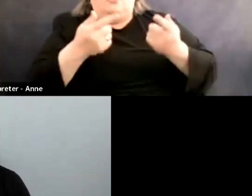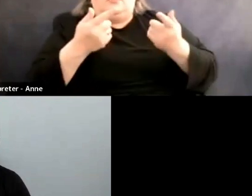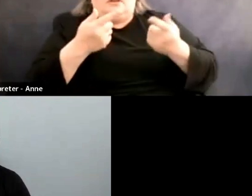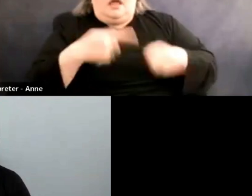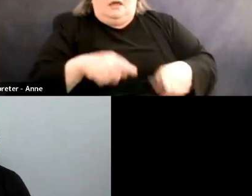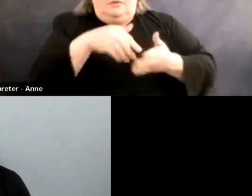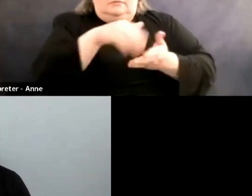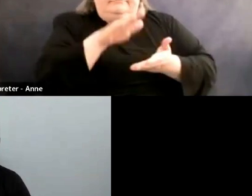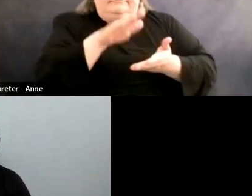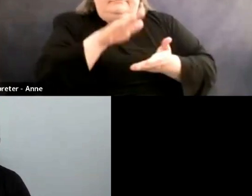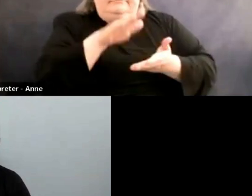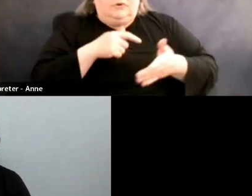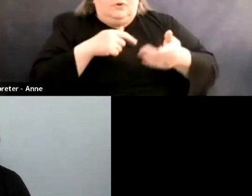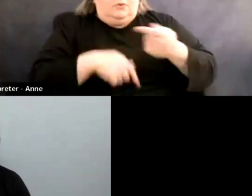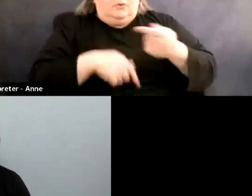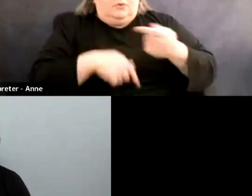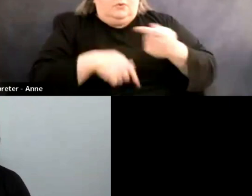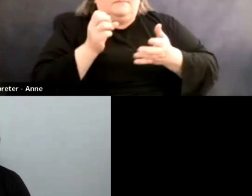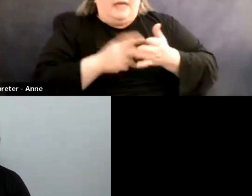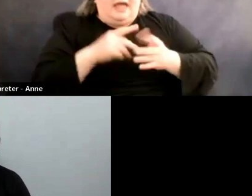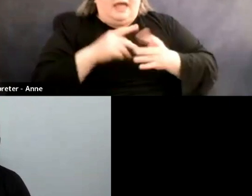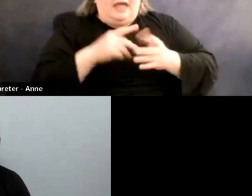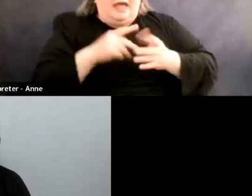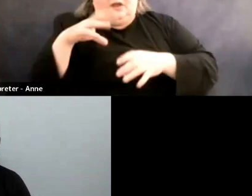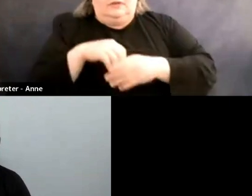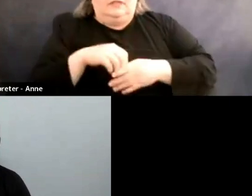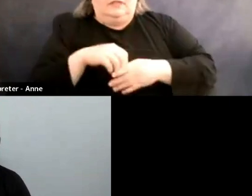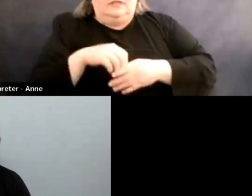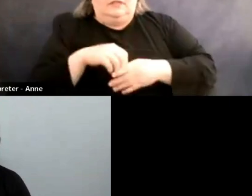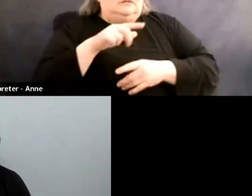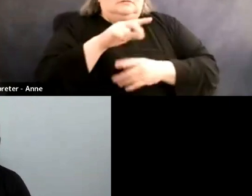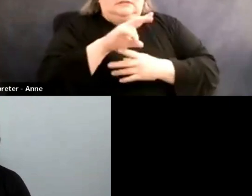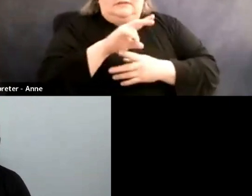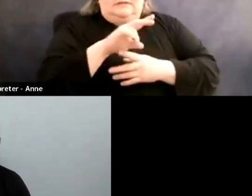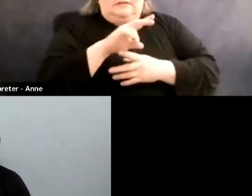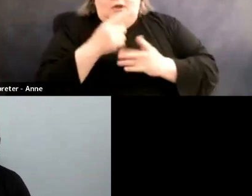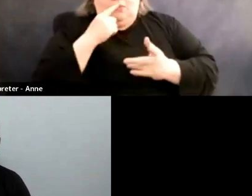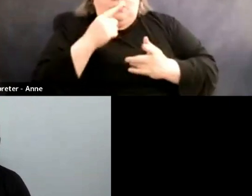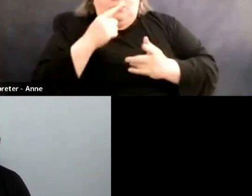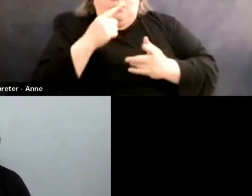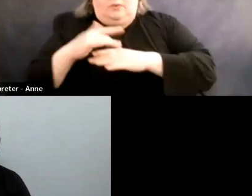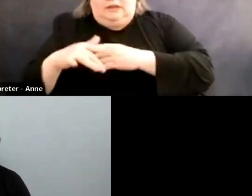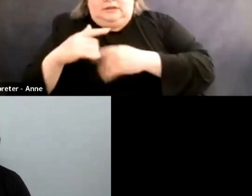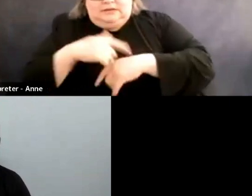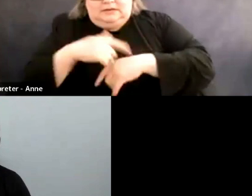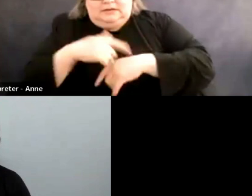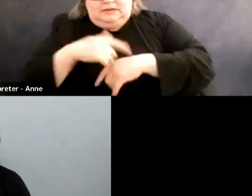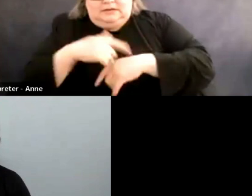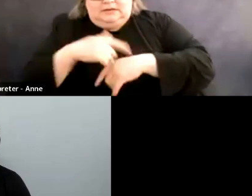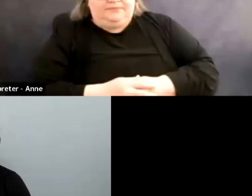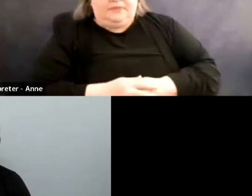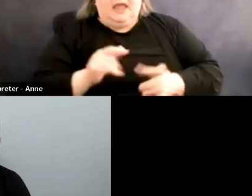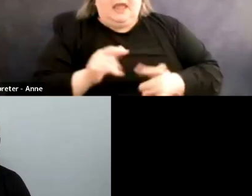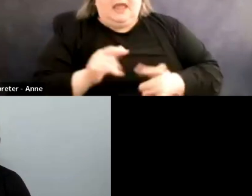within a 24-hour, 72-hour window. And then also, I think the face-to-face option creates an opportunity for a whole